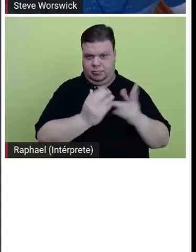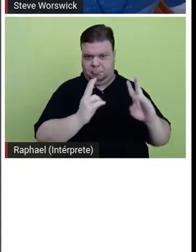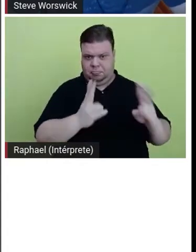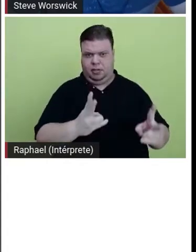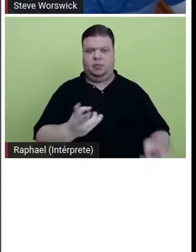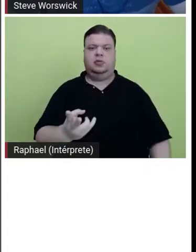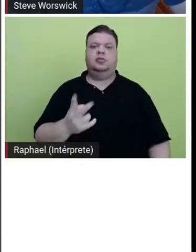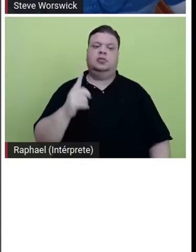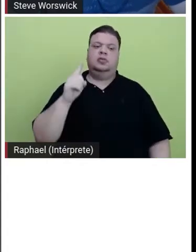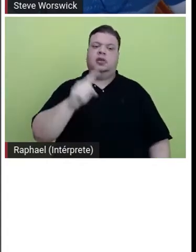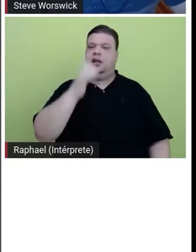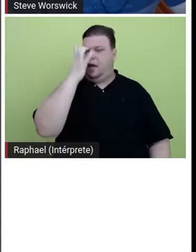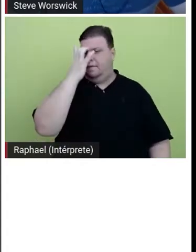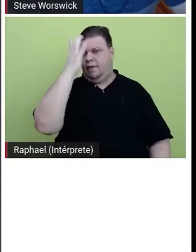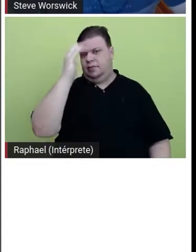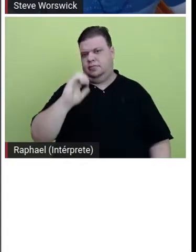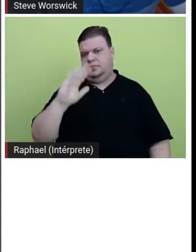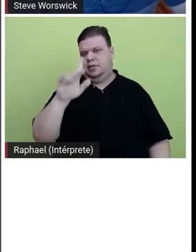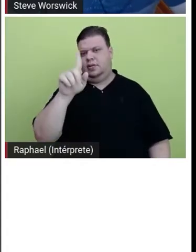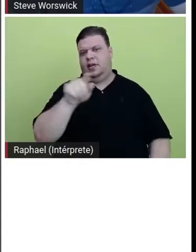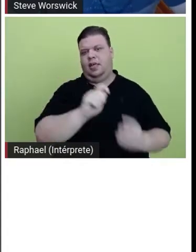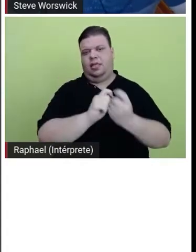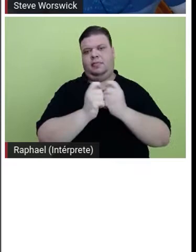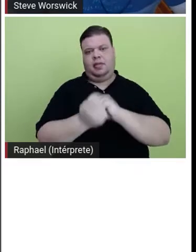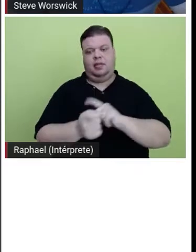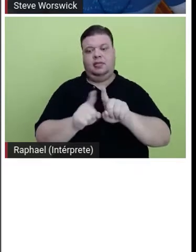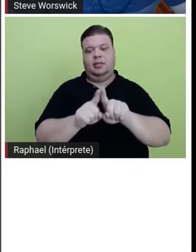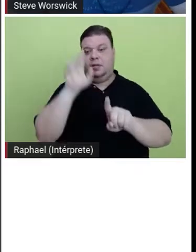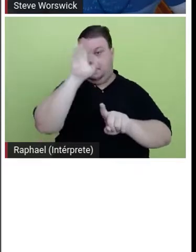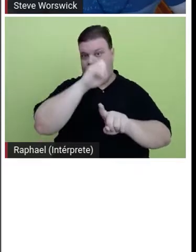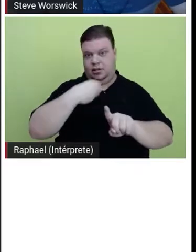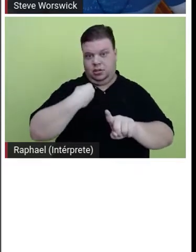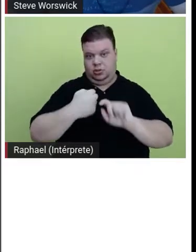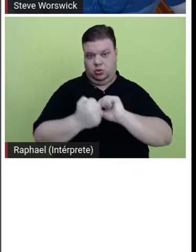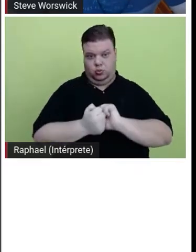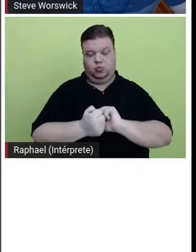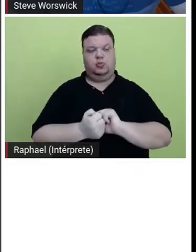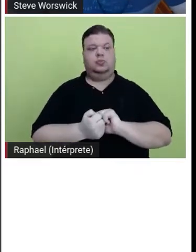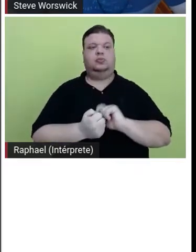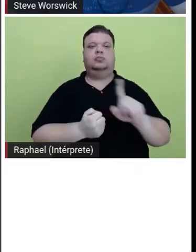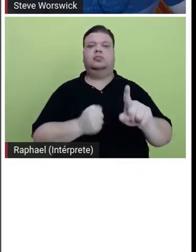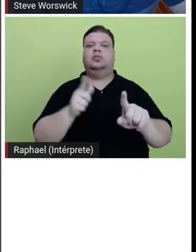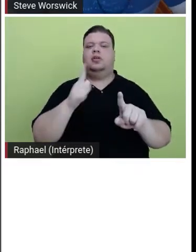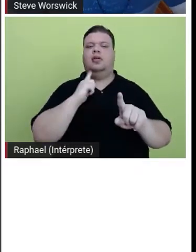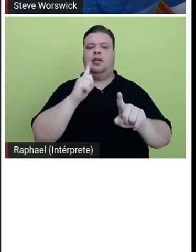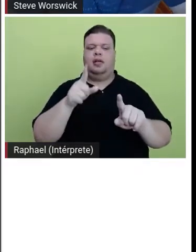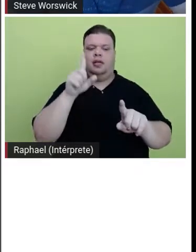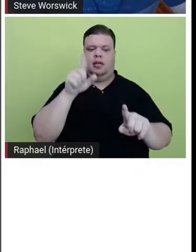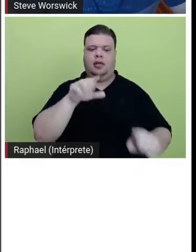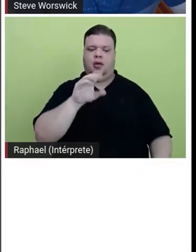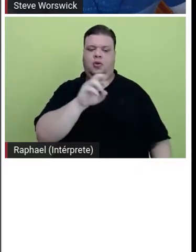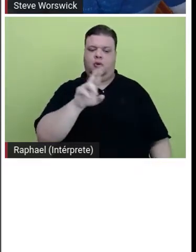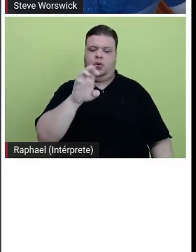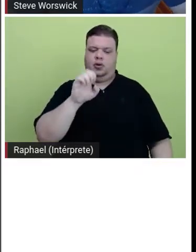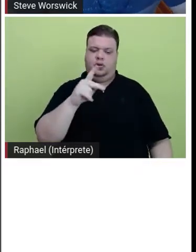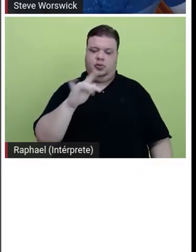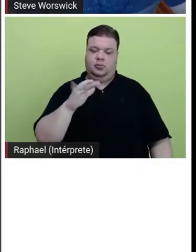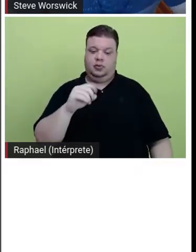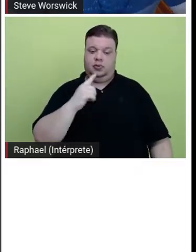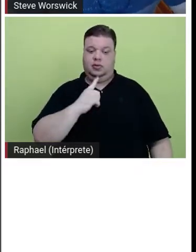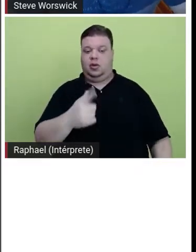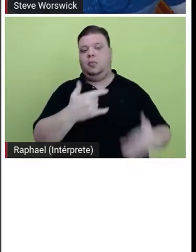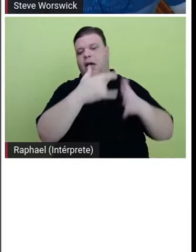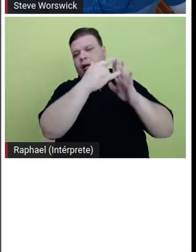around 360,000 handwritten categories. And there's just a very simple example of one